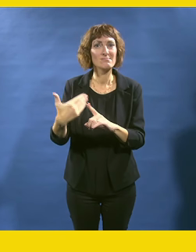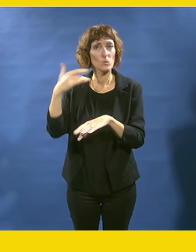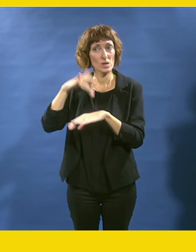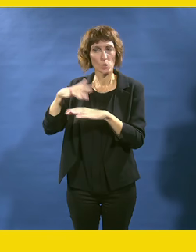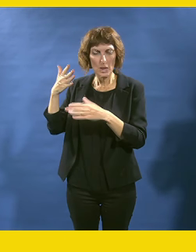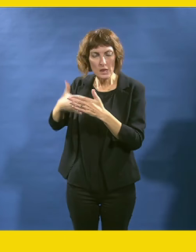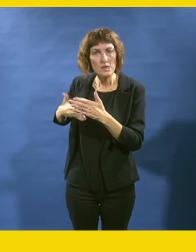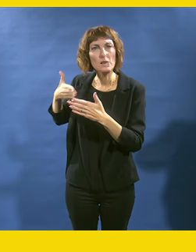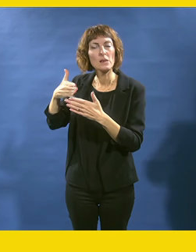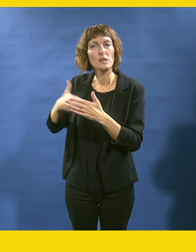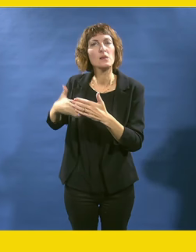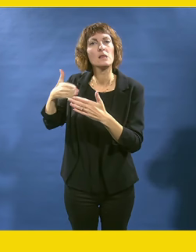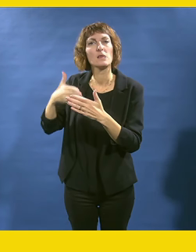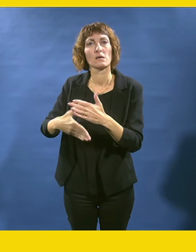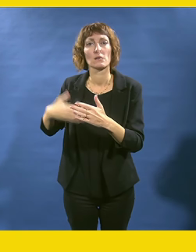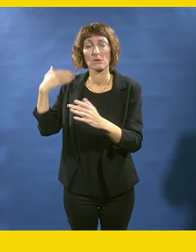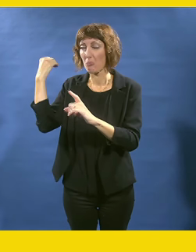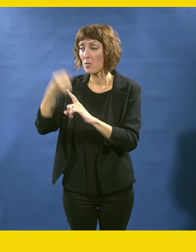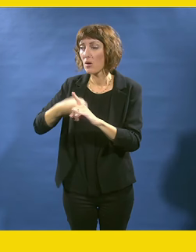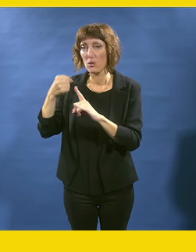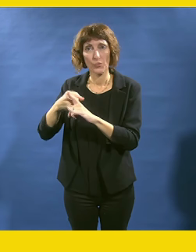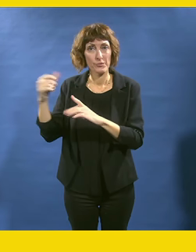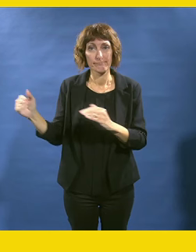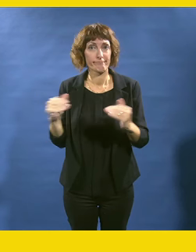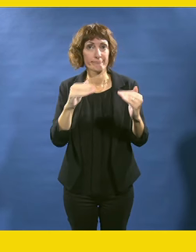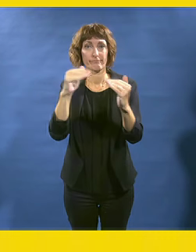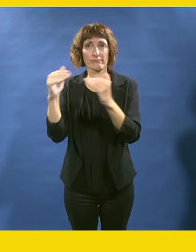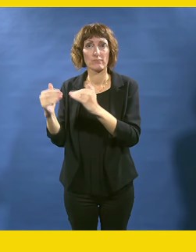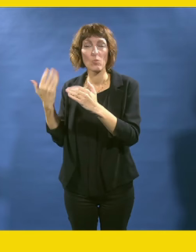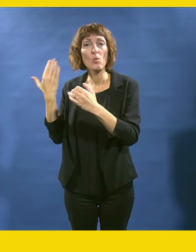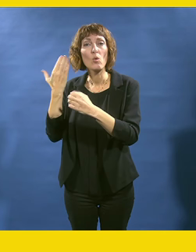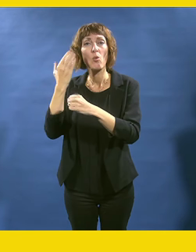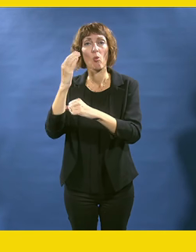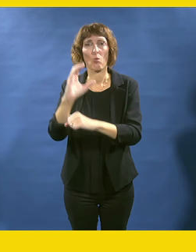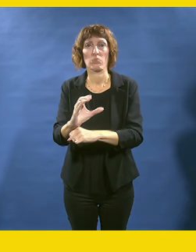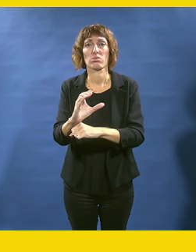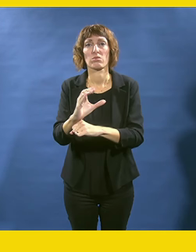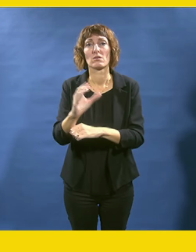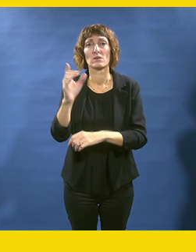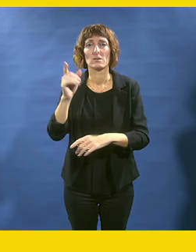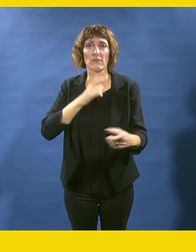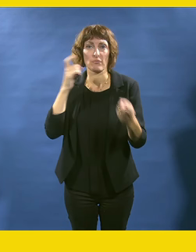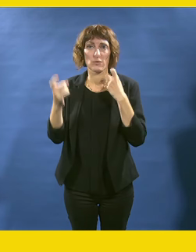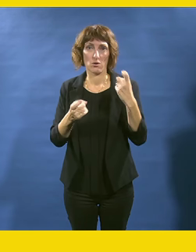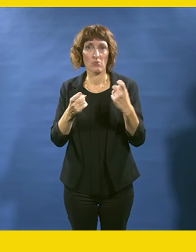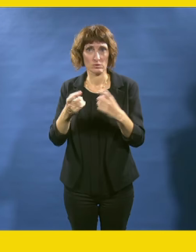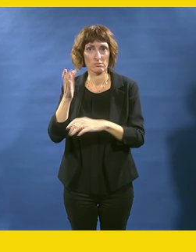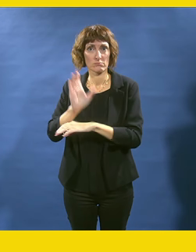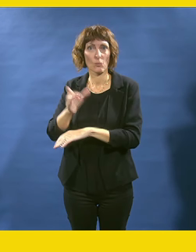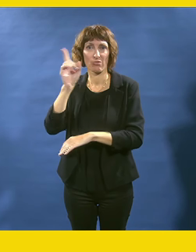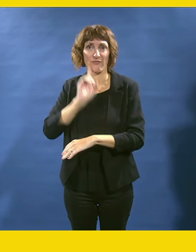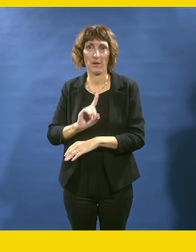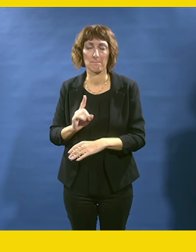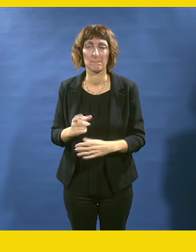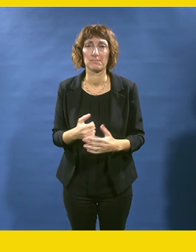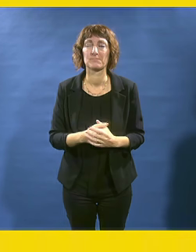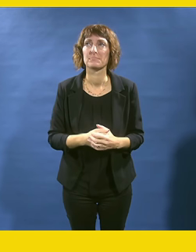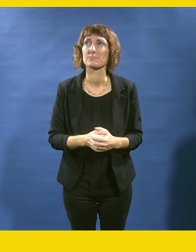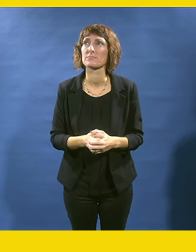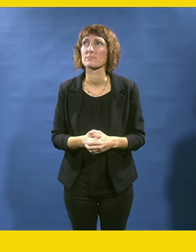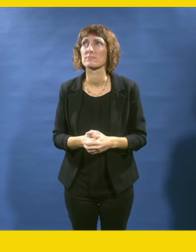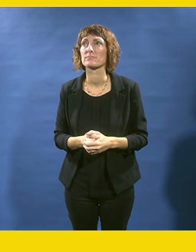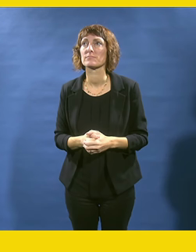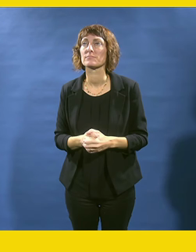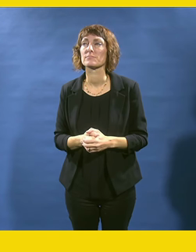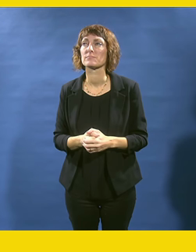against gender-based violence. 25 years after this historic day, in